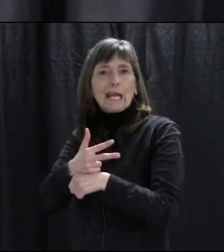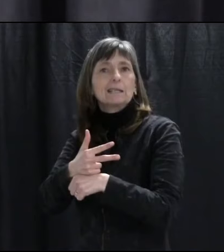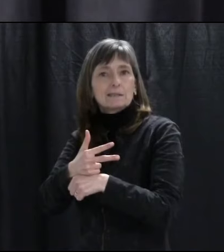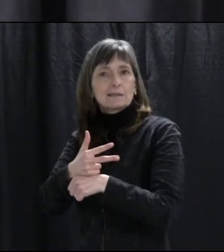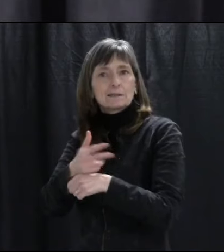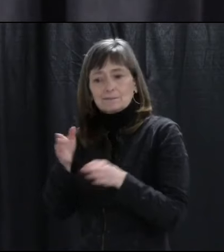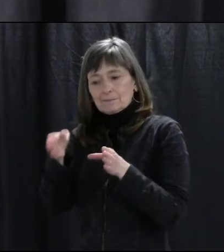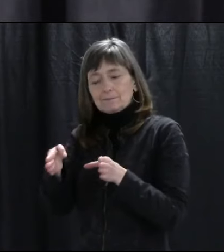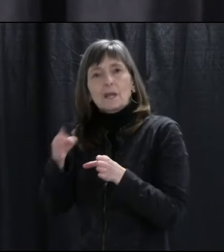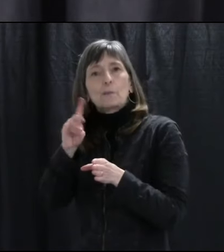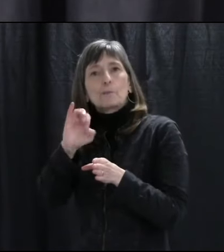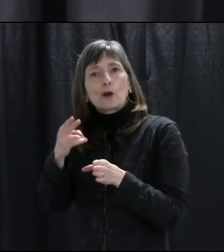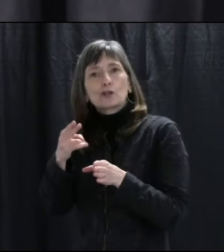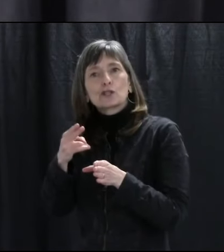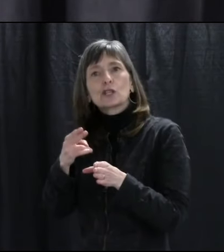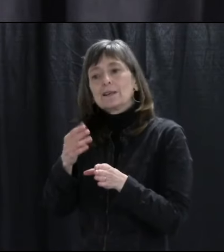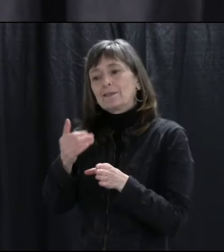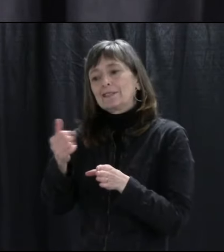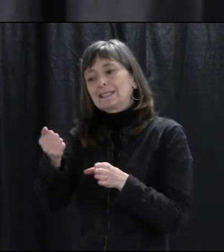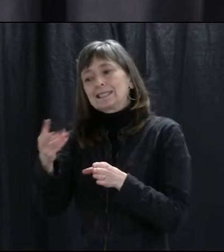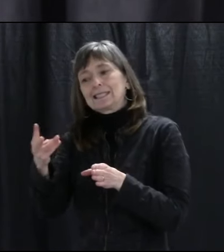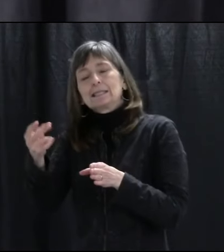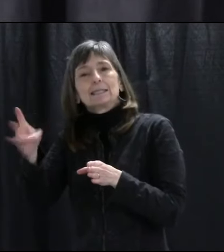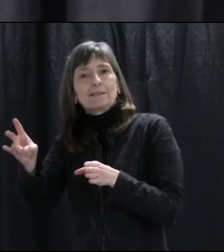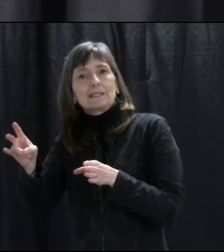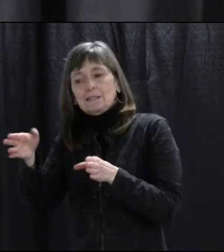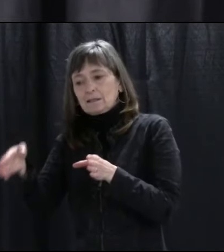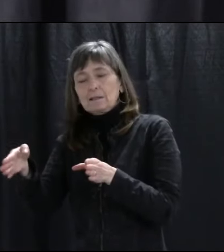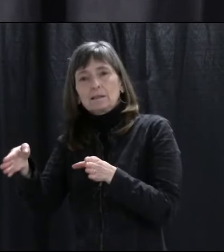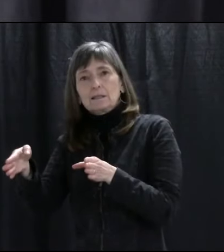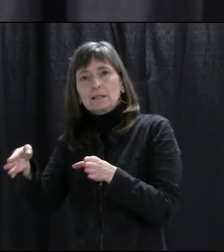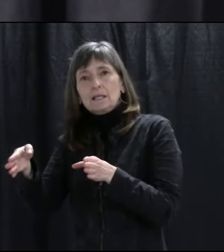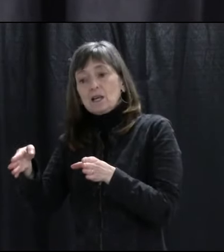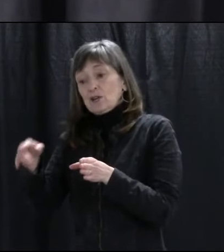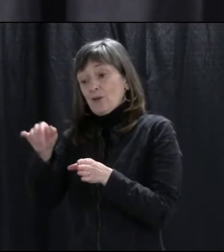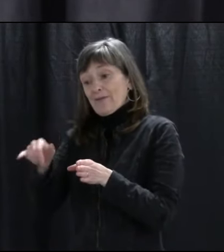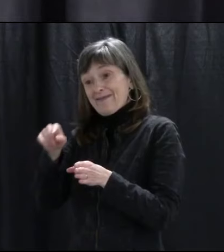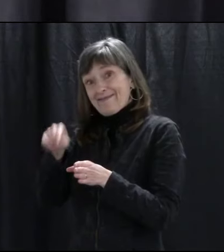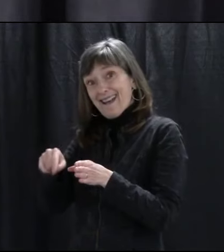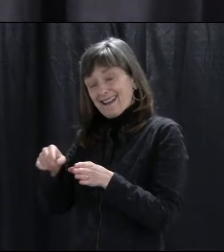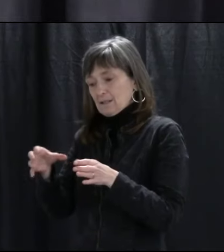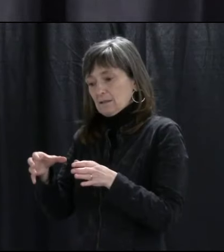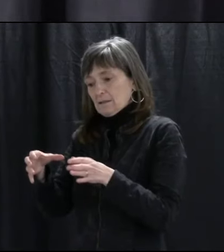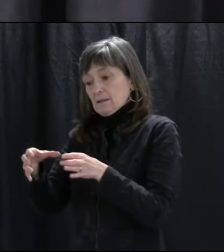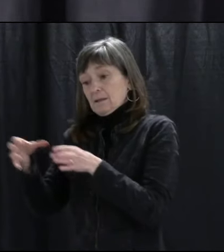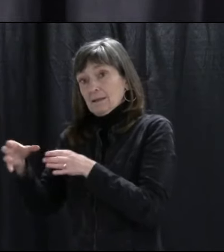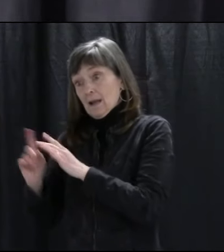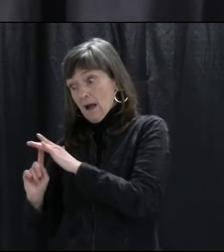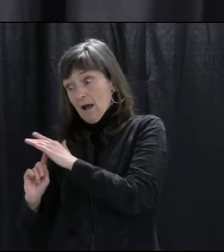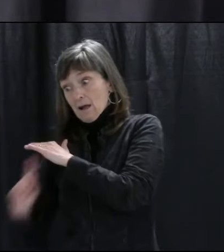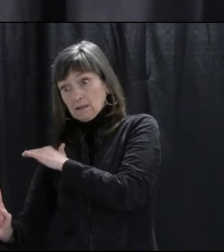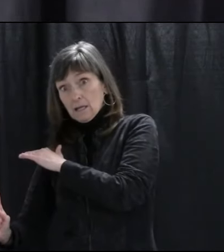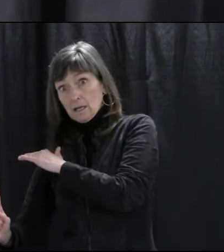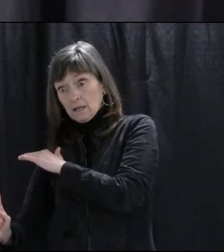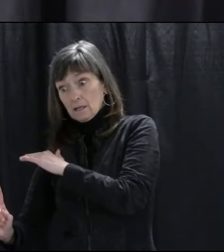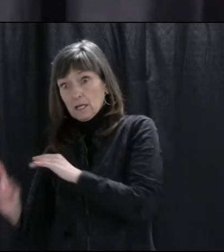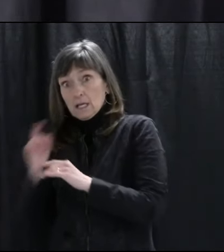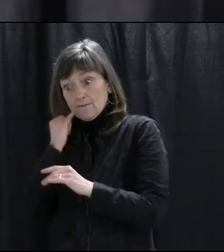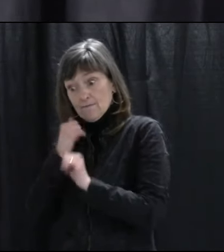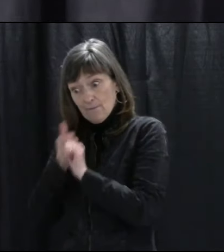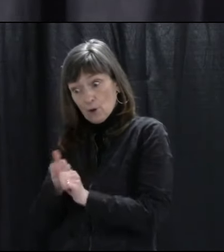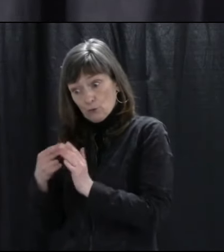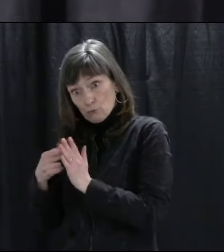system, the real telltale will be how seriously the people who went there take their self-isolation and the figures that come